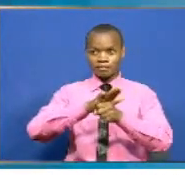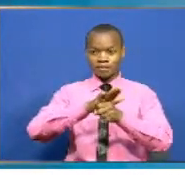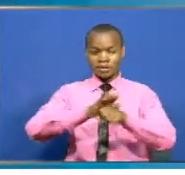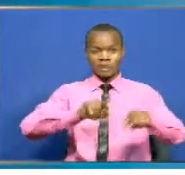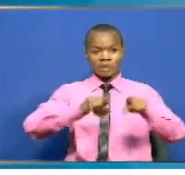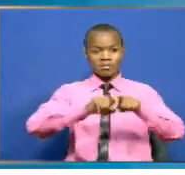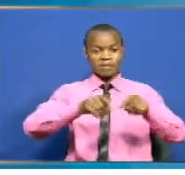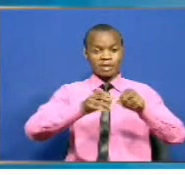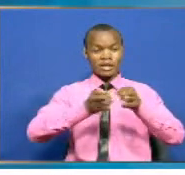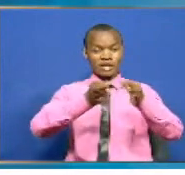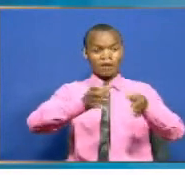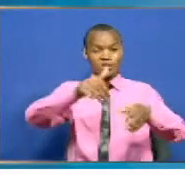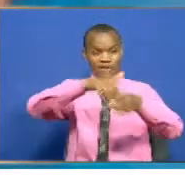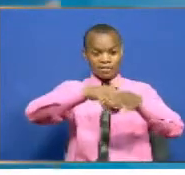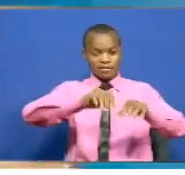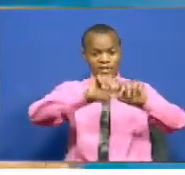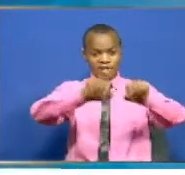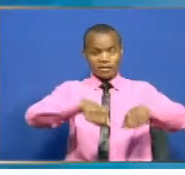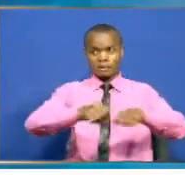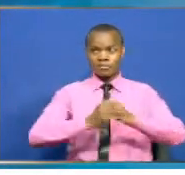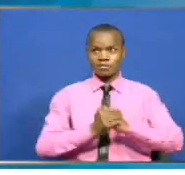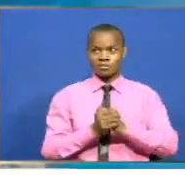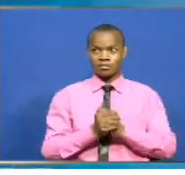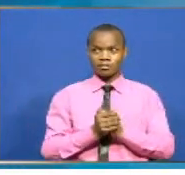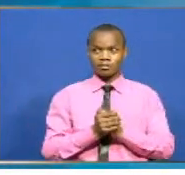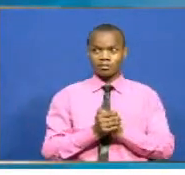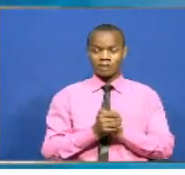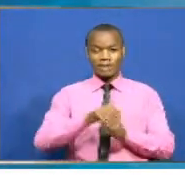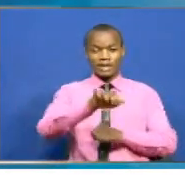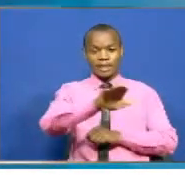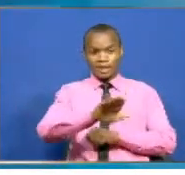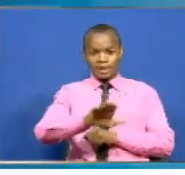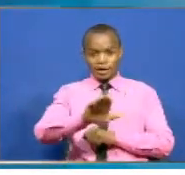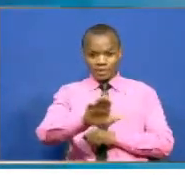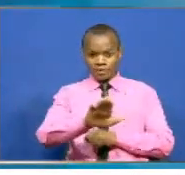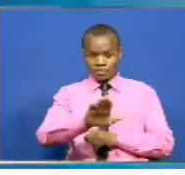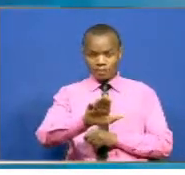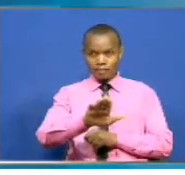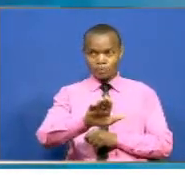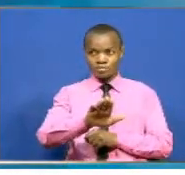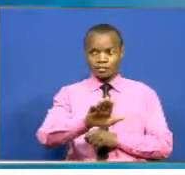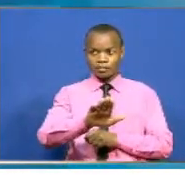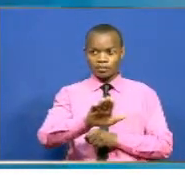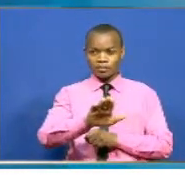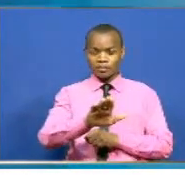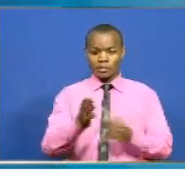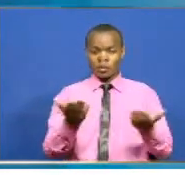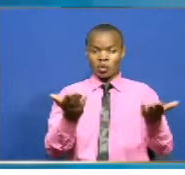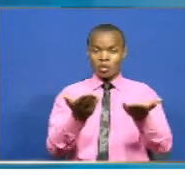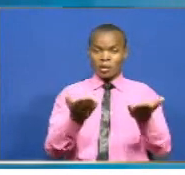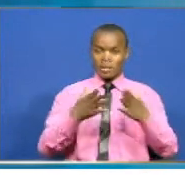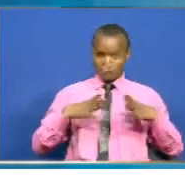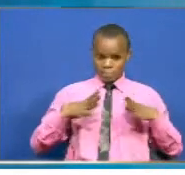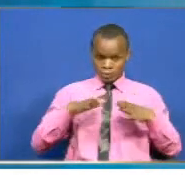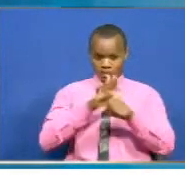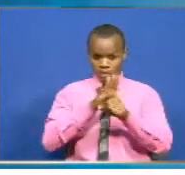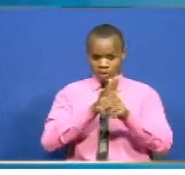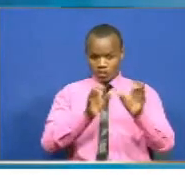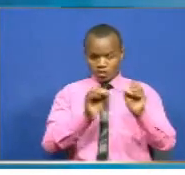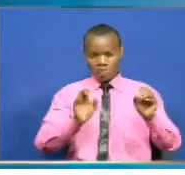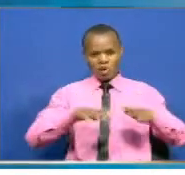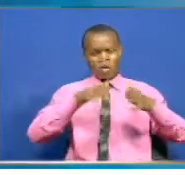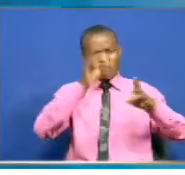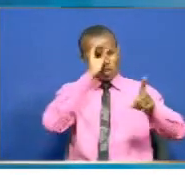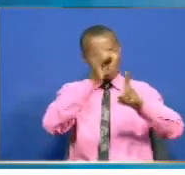by the government and all that, vis-a-vis populations, that areas where they do not have many people. So how do you justify